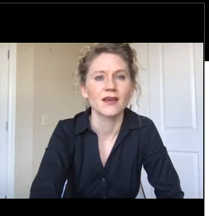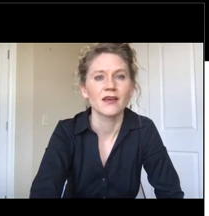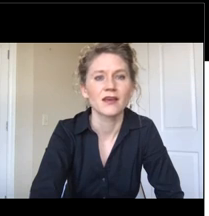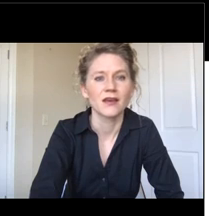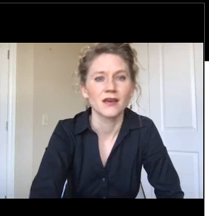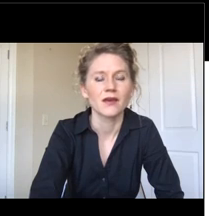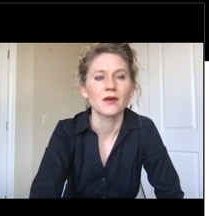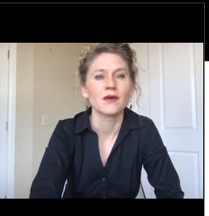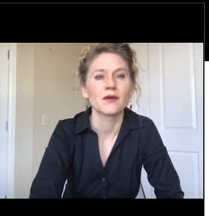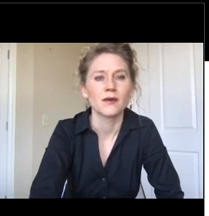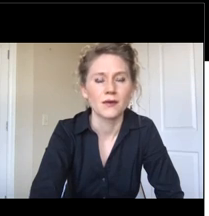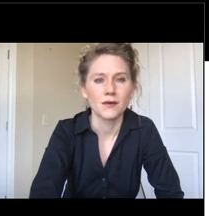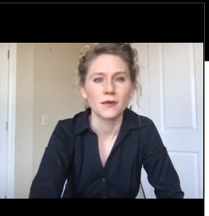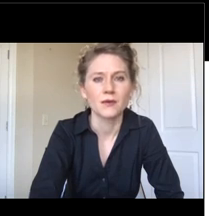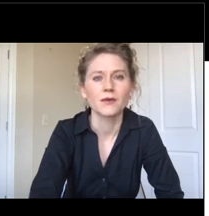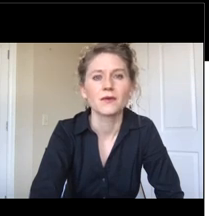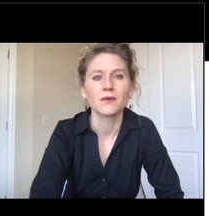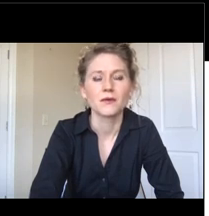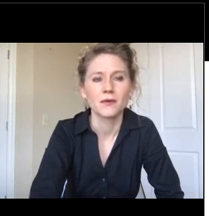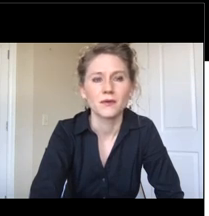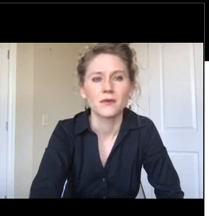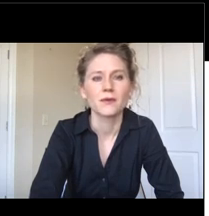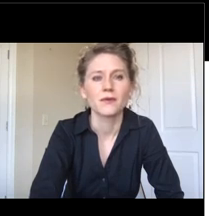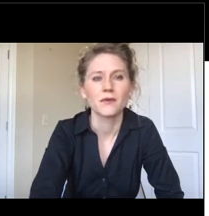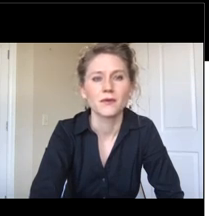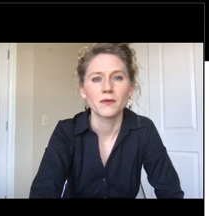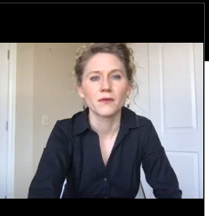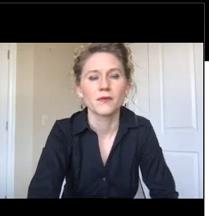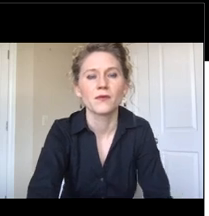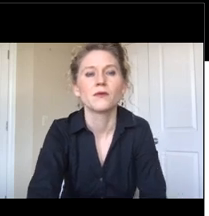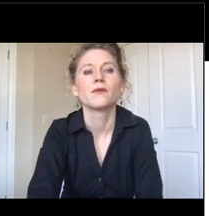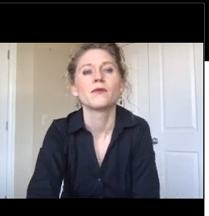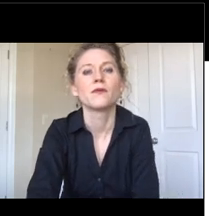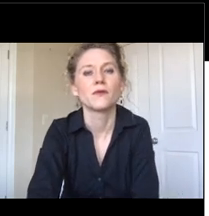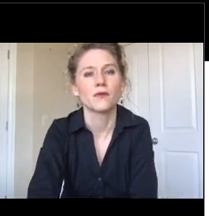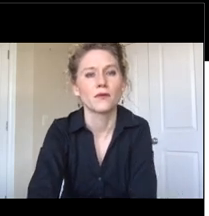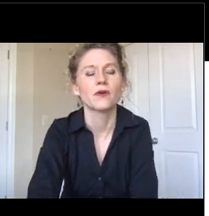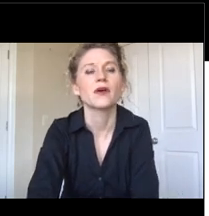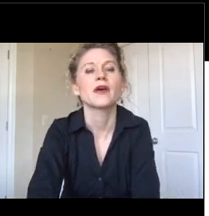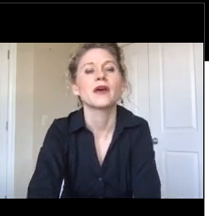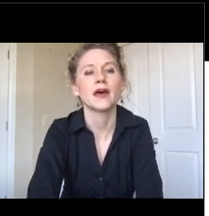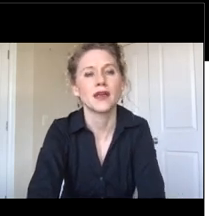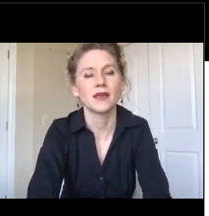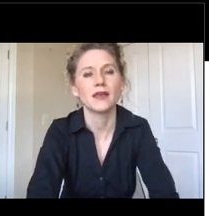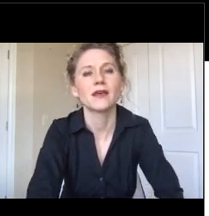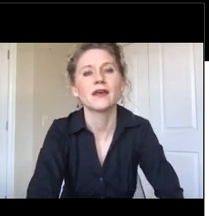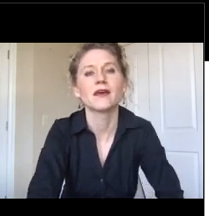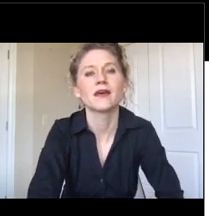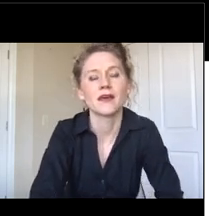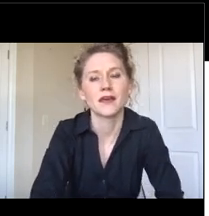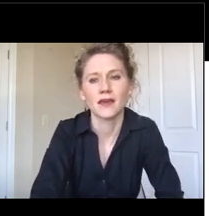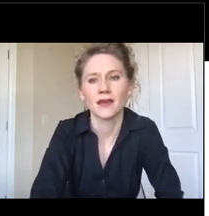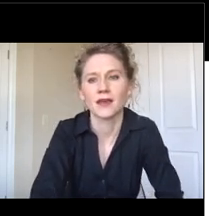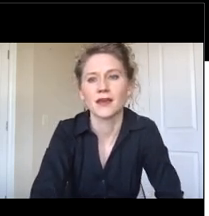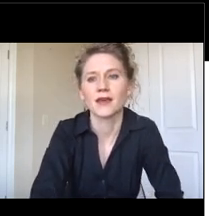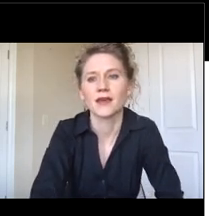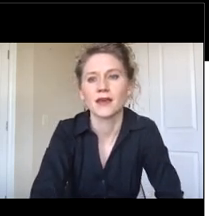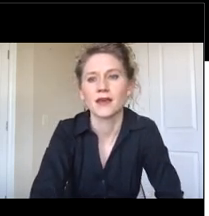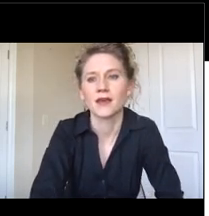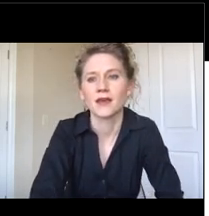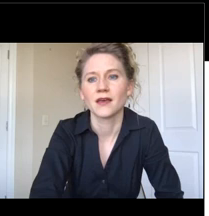5 years out of what we're going to need for our road needs with how much money we have. So I like the program, and we just use that. So we can switch over to just PCI, but